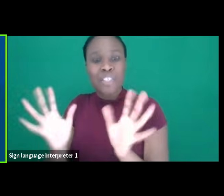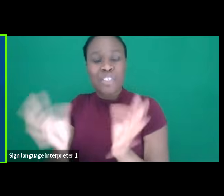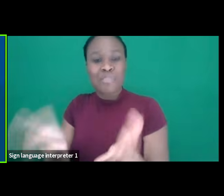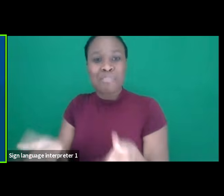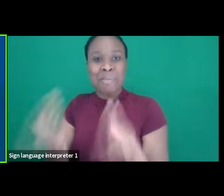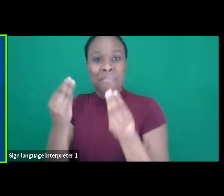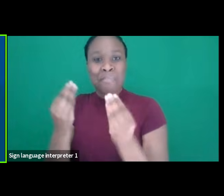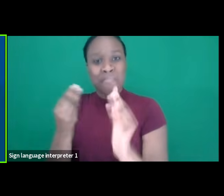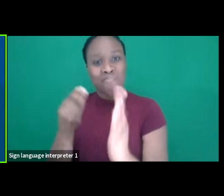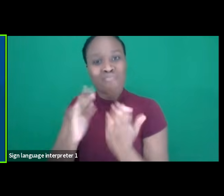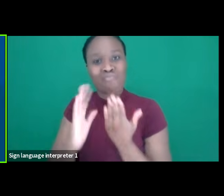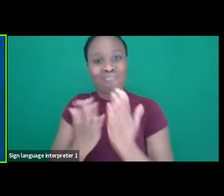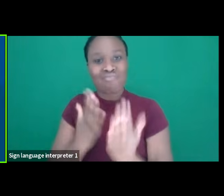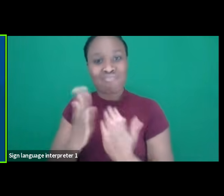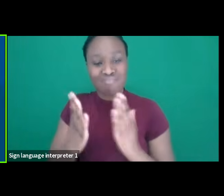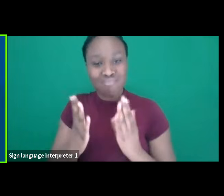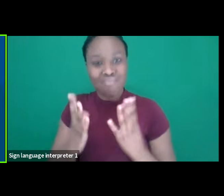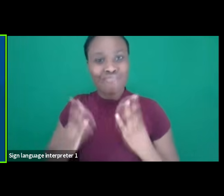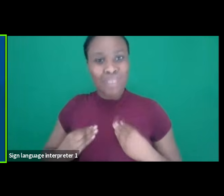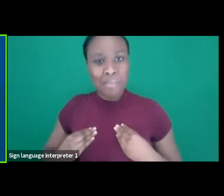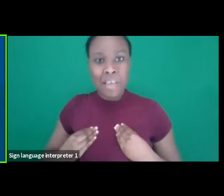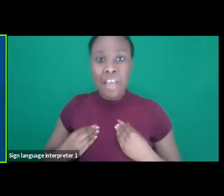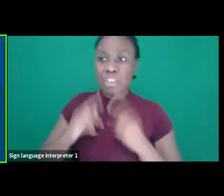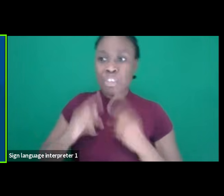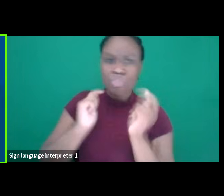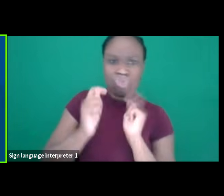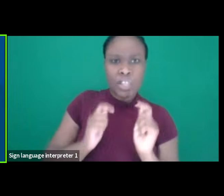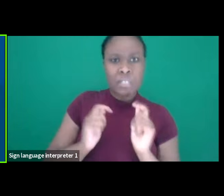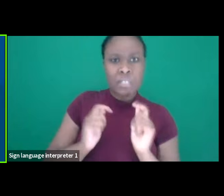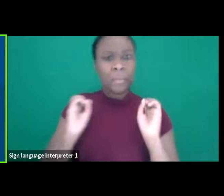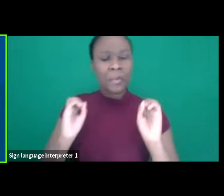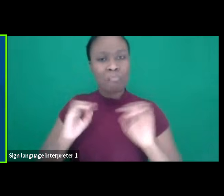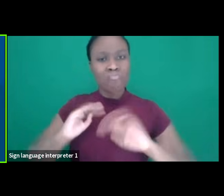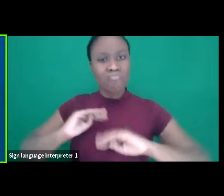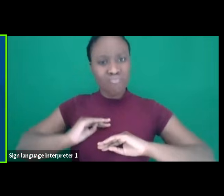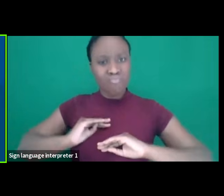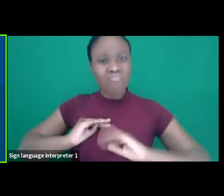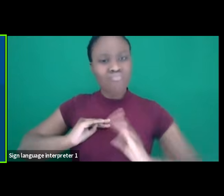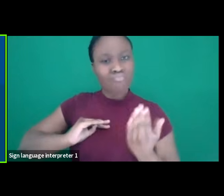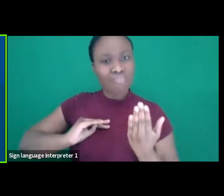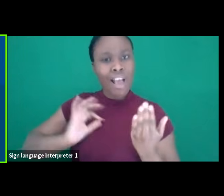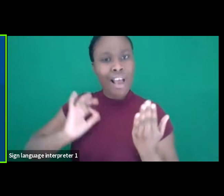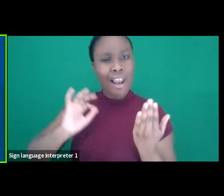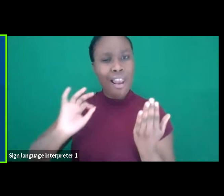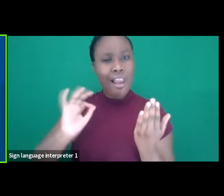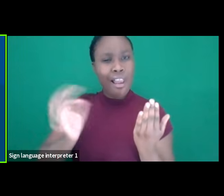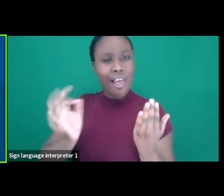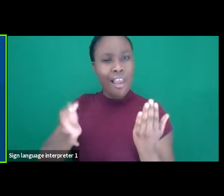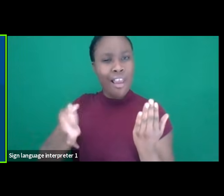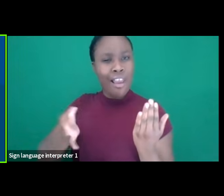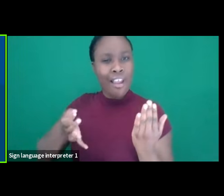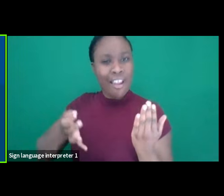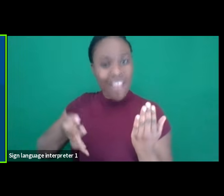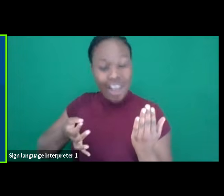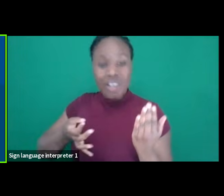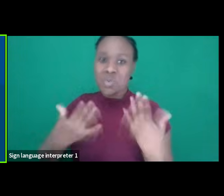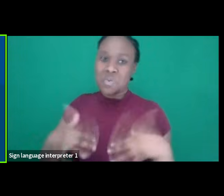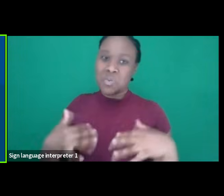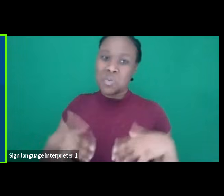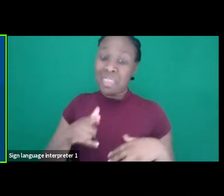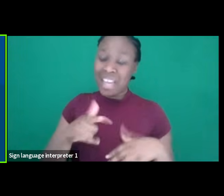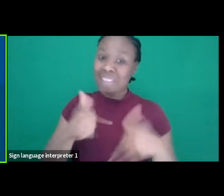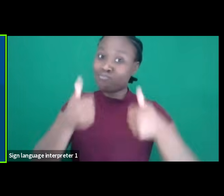them accepting them without any changes whatsoever. This is a very encouraging outcome. It means that